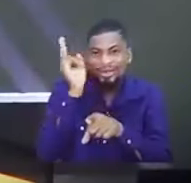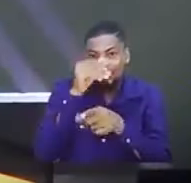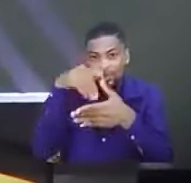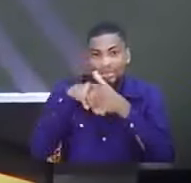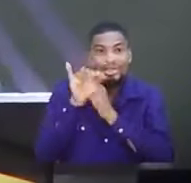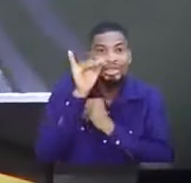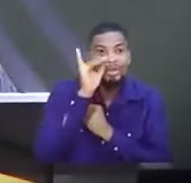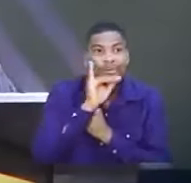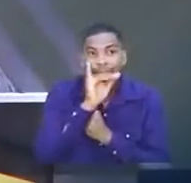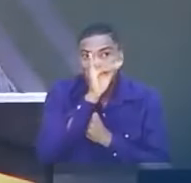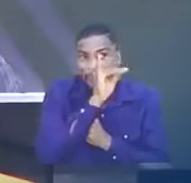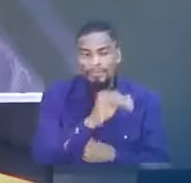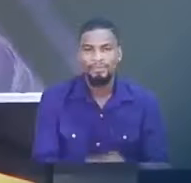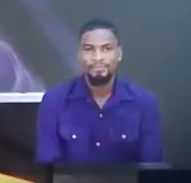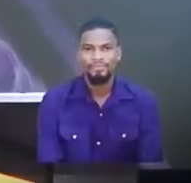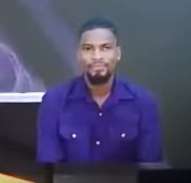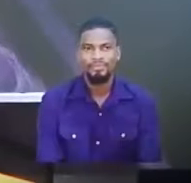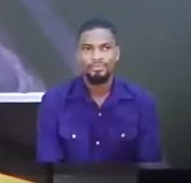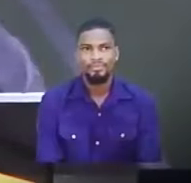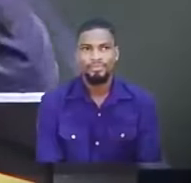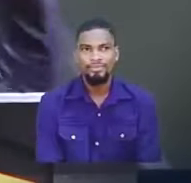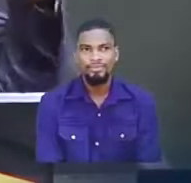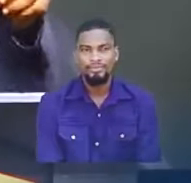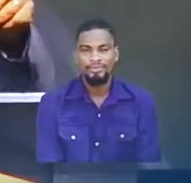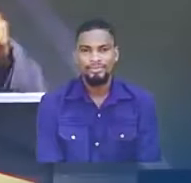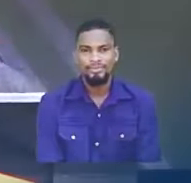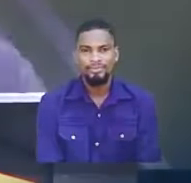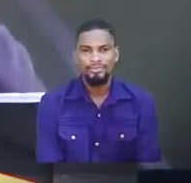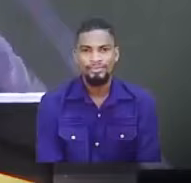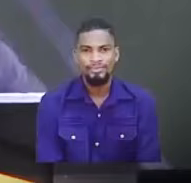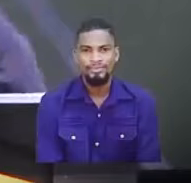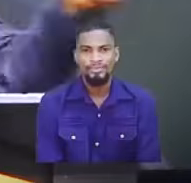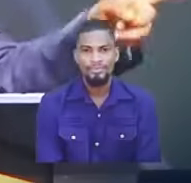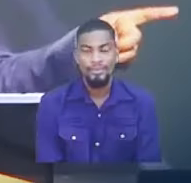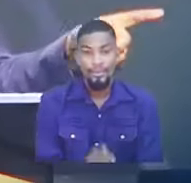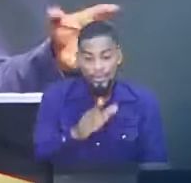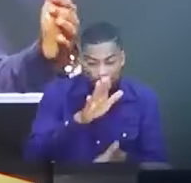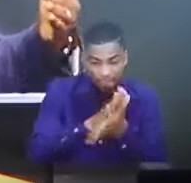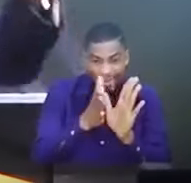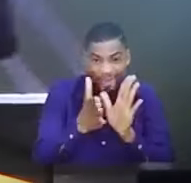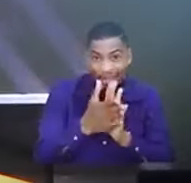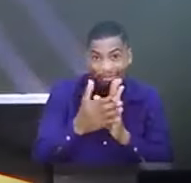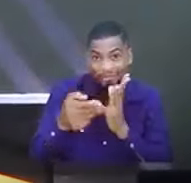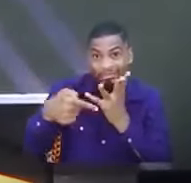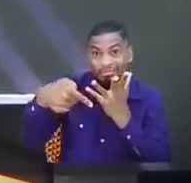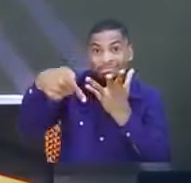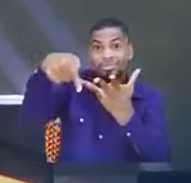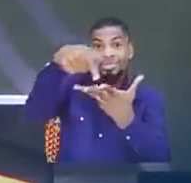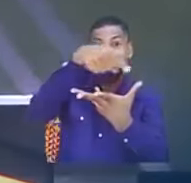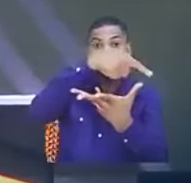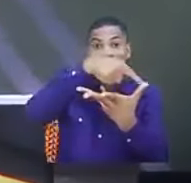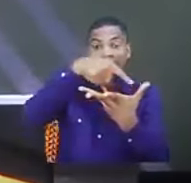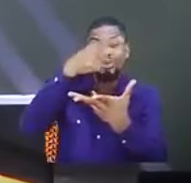Now, she didn't say you'll be like one of the fools. Wicked fools. And the tree says,